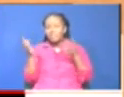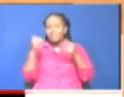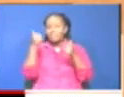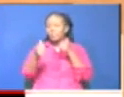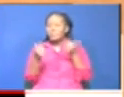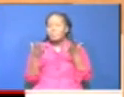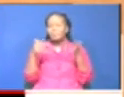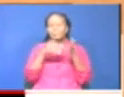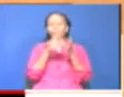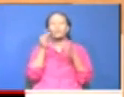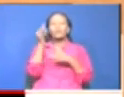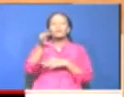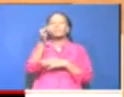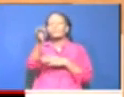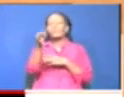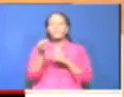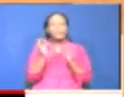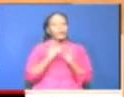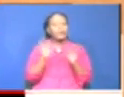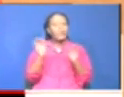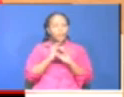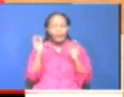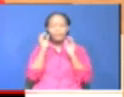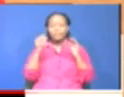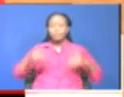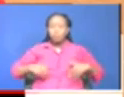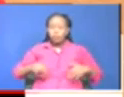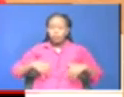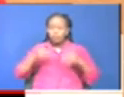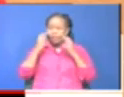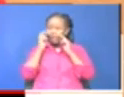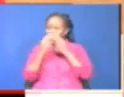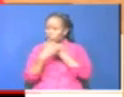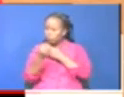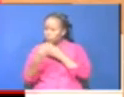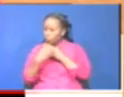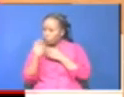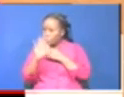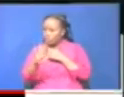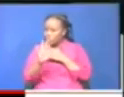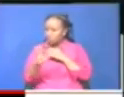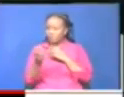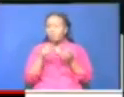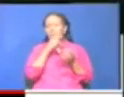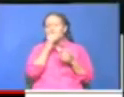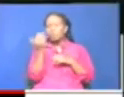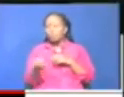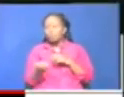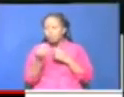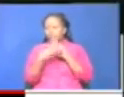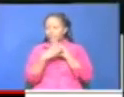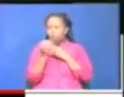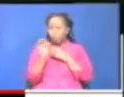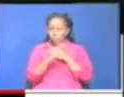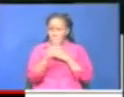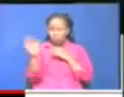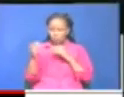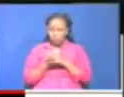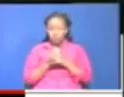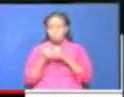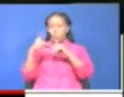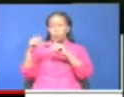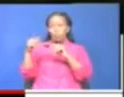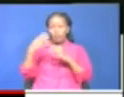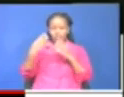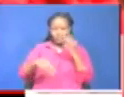ama maisha ya baadaye. Vijana wetu wanawatazama, watoto wetu vijana wanawatazama. Her statements were echoed by